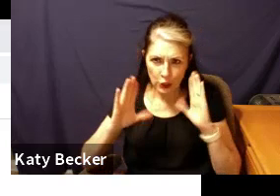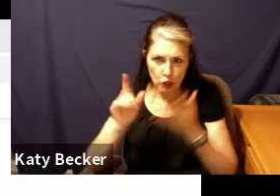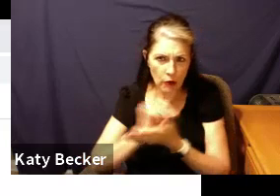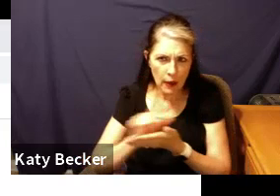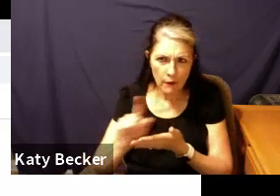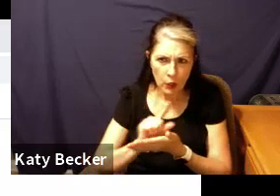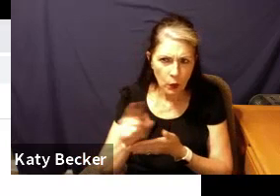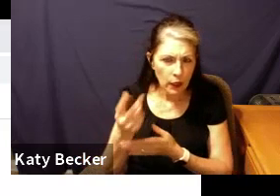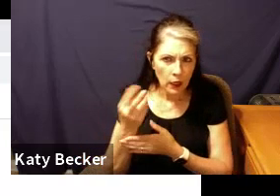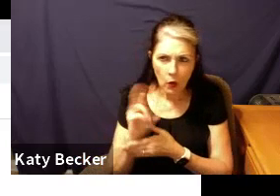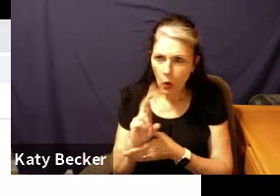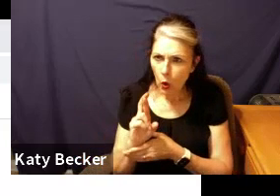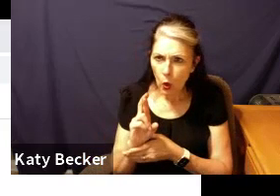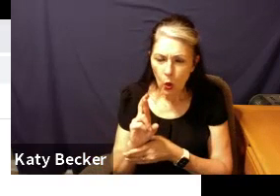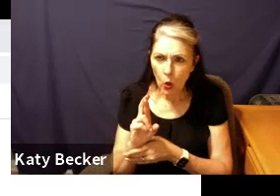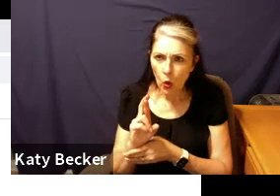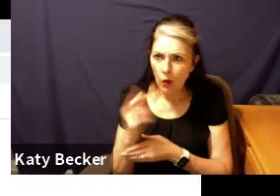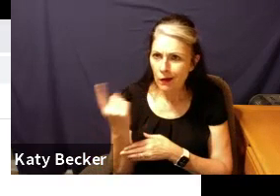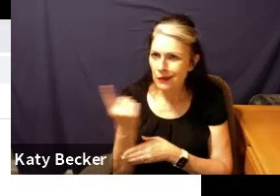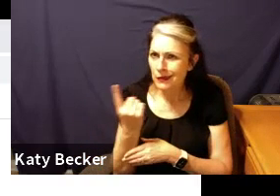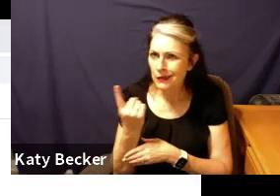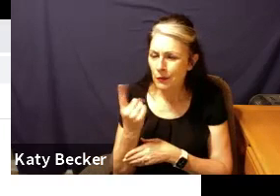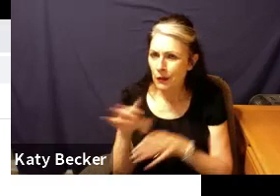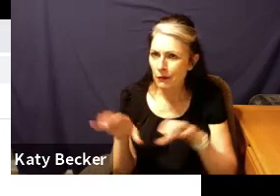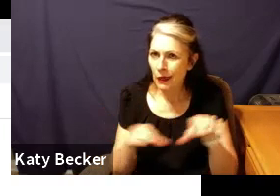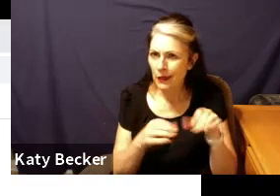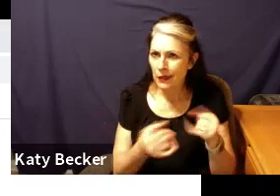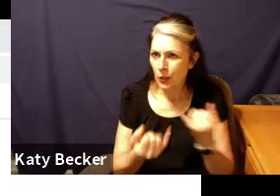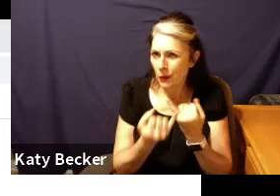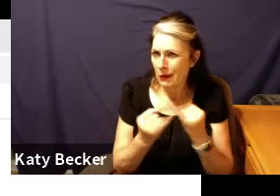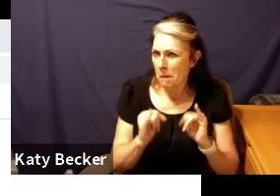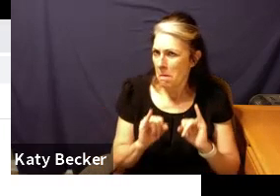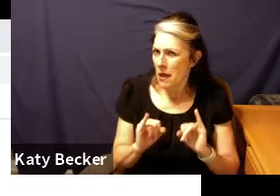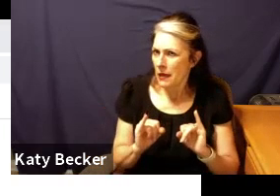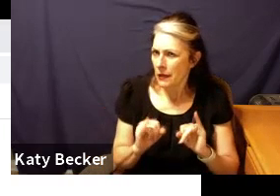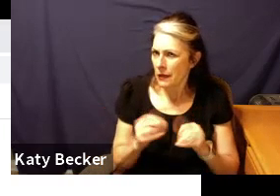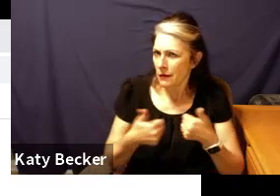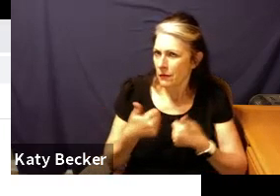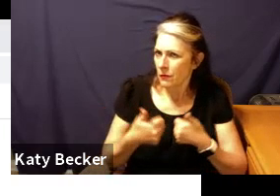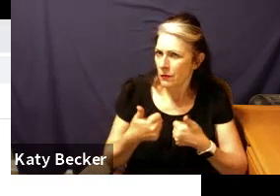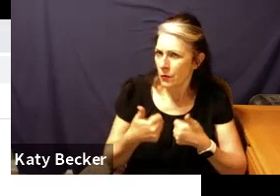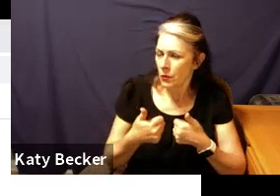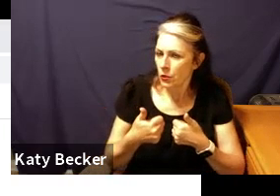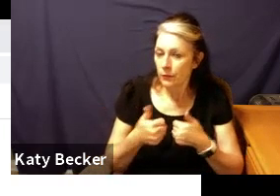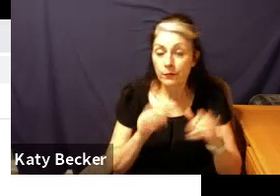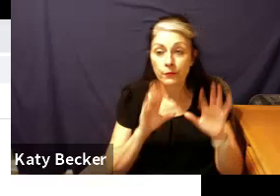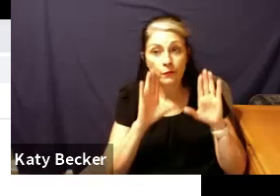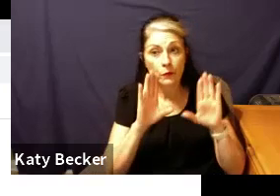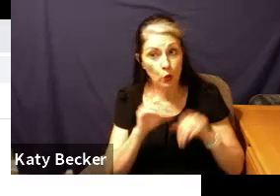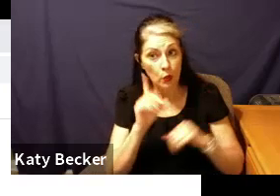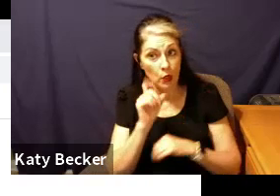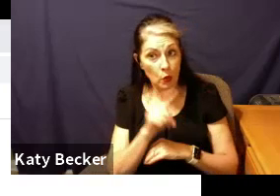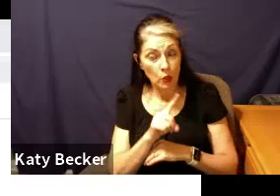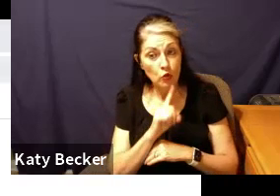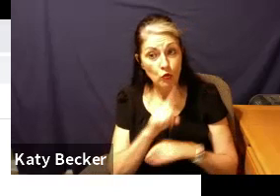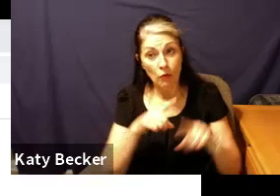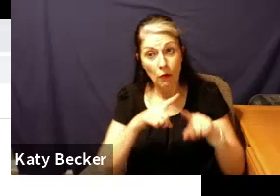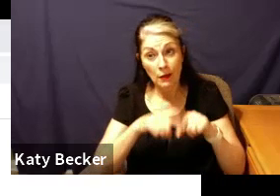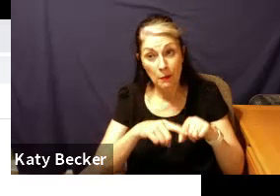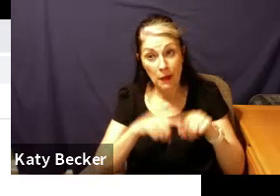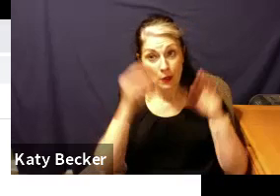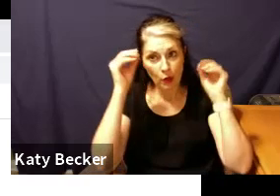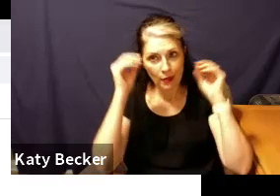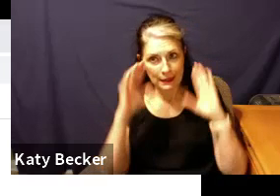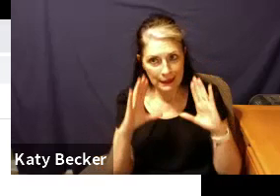week, or something that they do independently? That's a great question. It really depends upon the